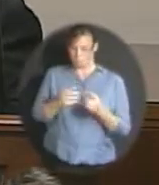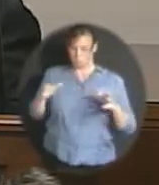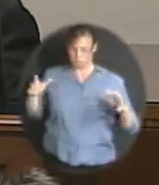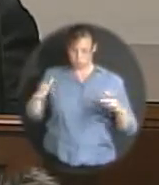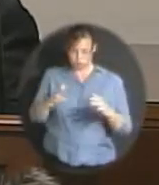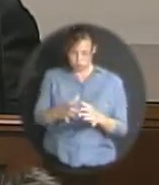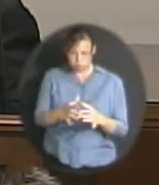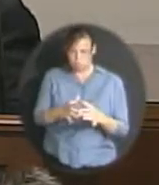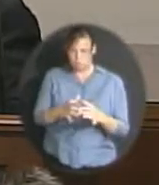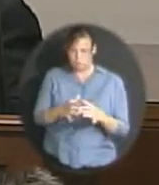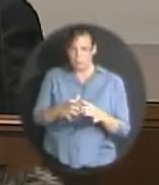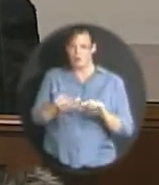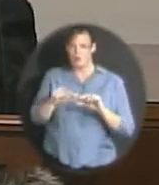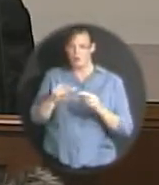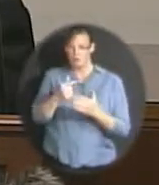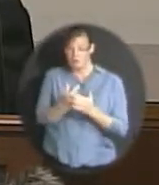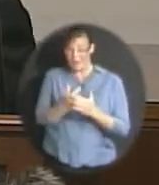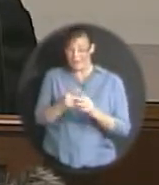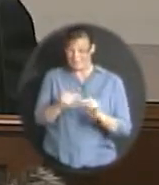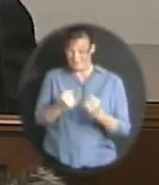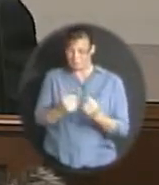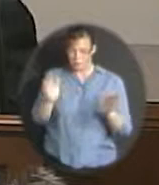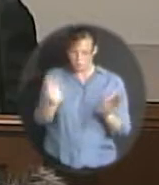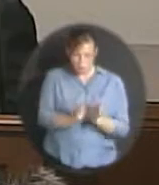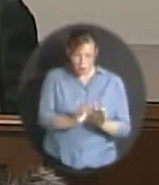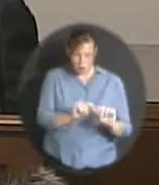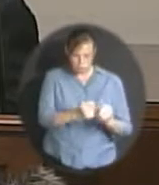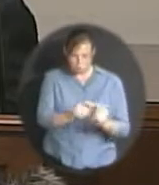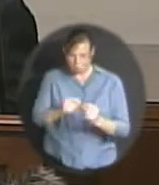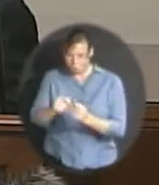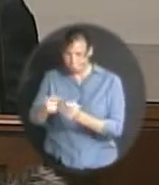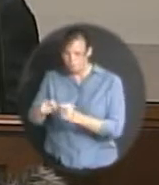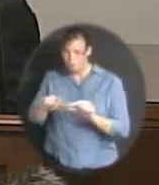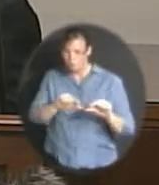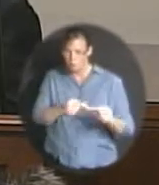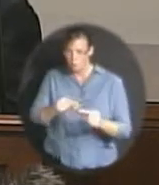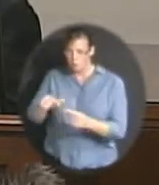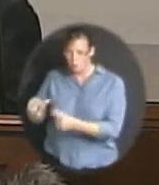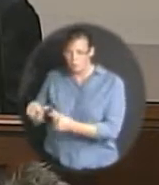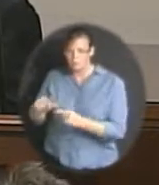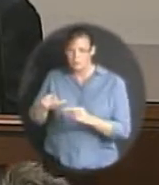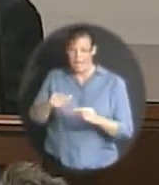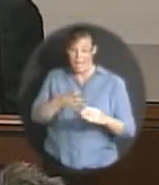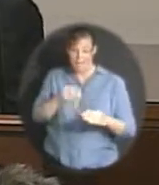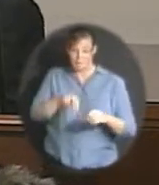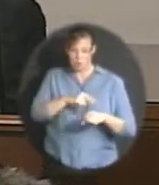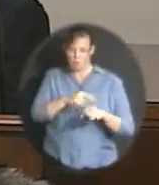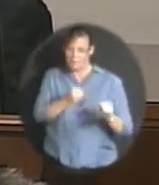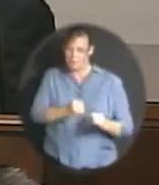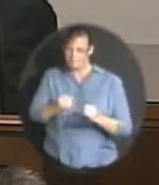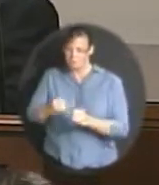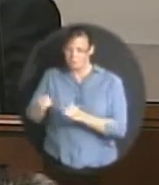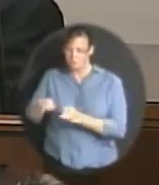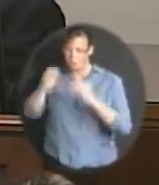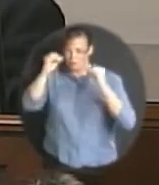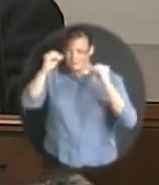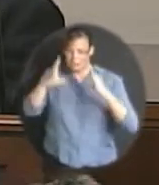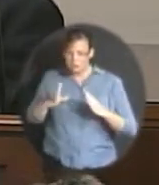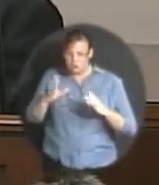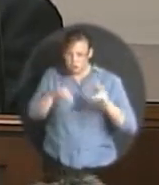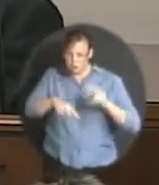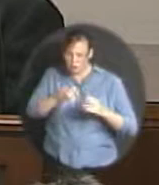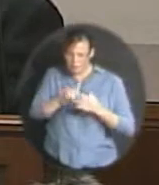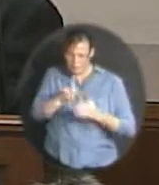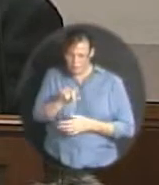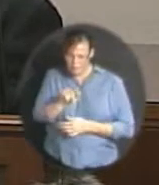together, grade level teams, small teams of teachers, and of course individual teachers look at that data to drill